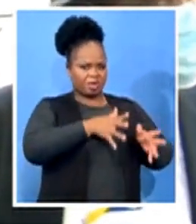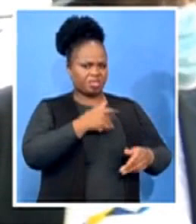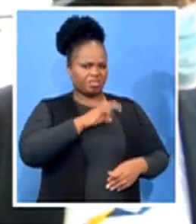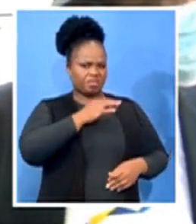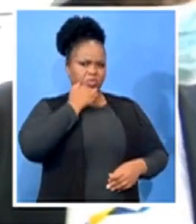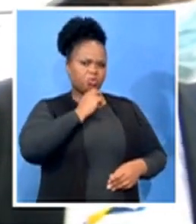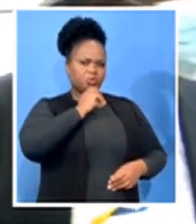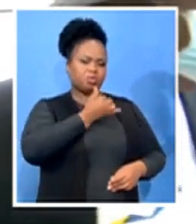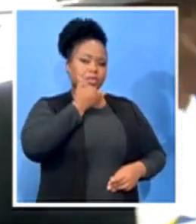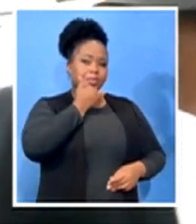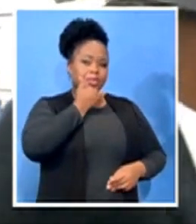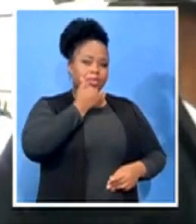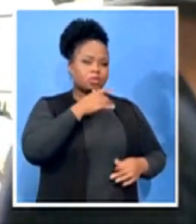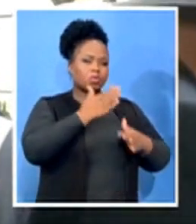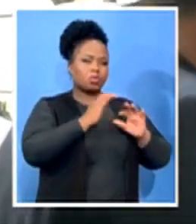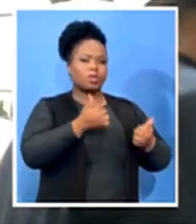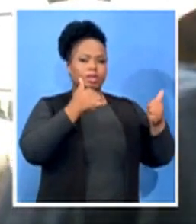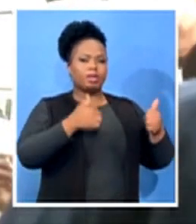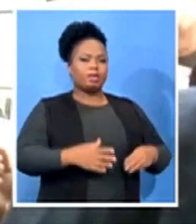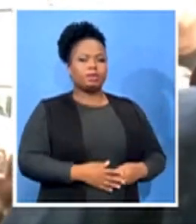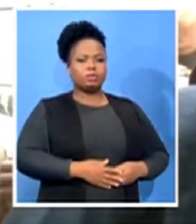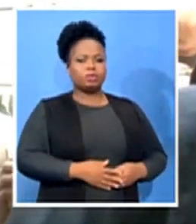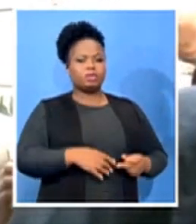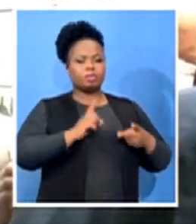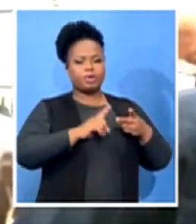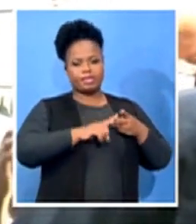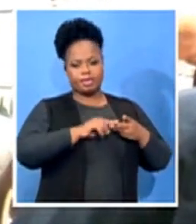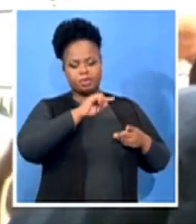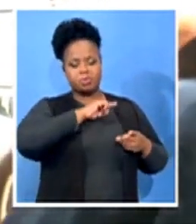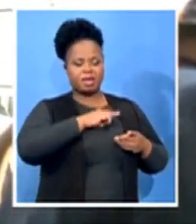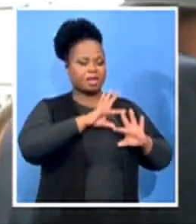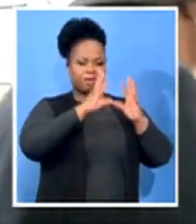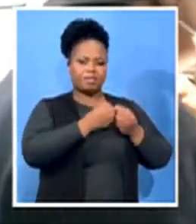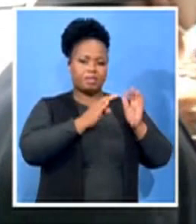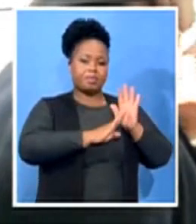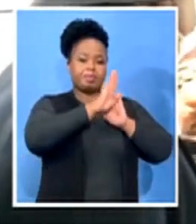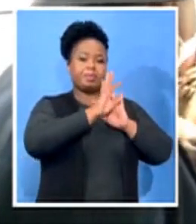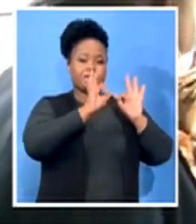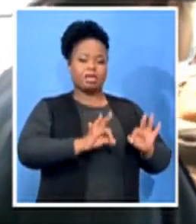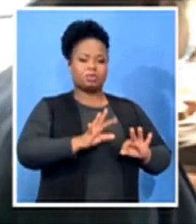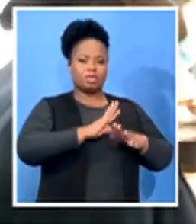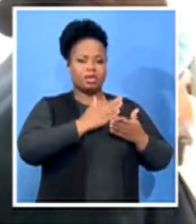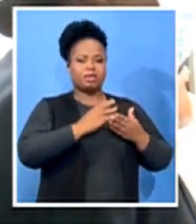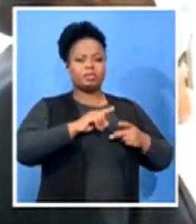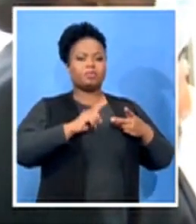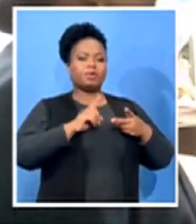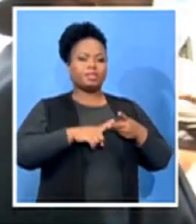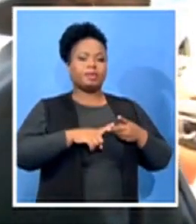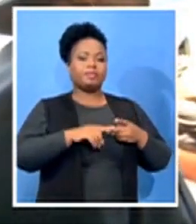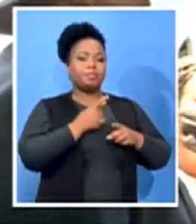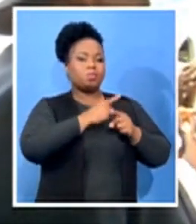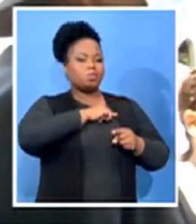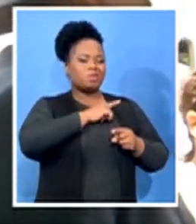farmers. The things are progressing. There are things that we have worked on. We have been looking at the progress, the